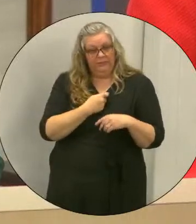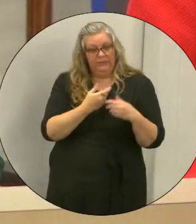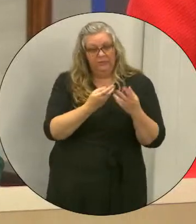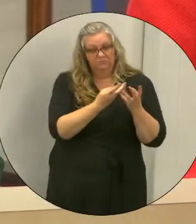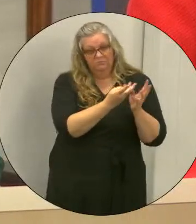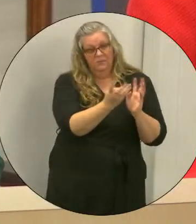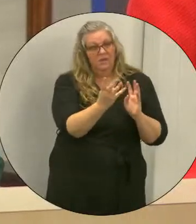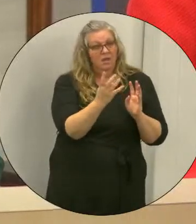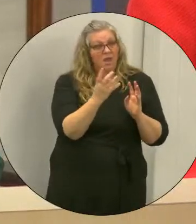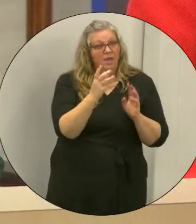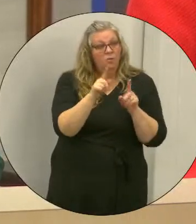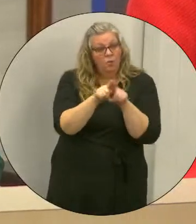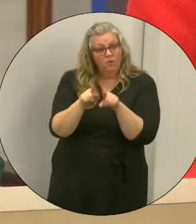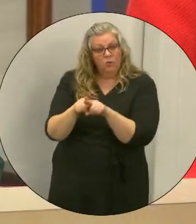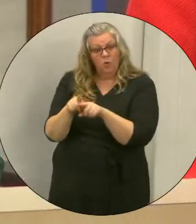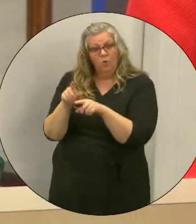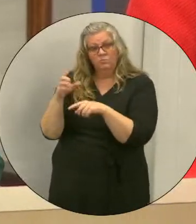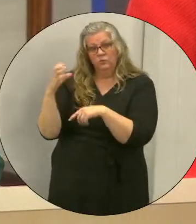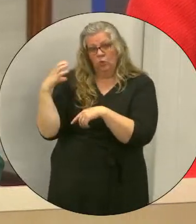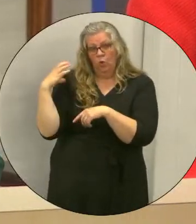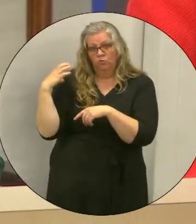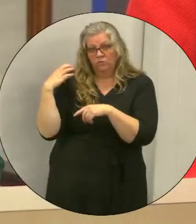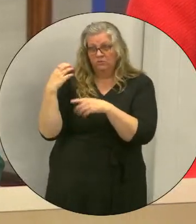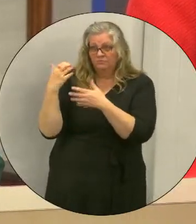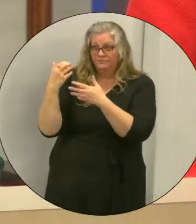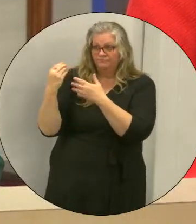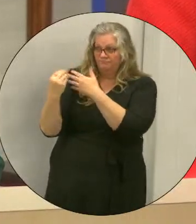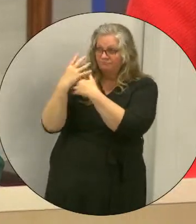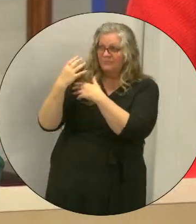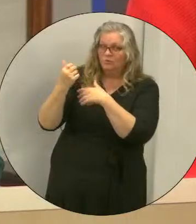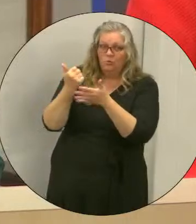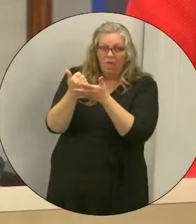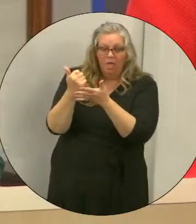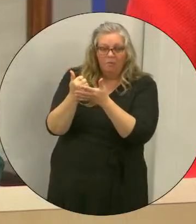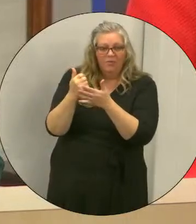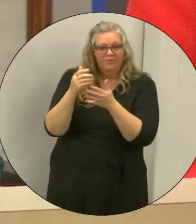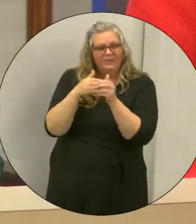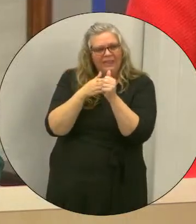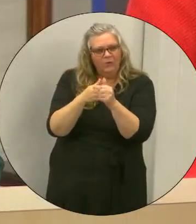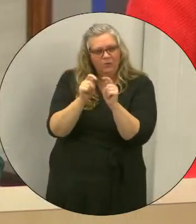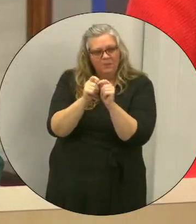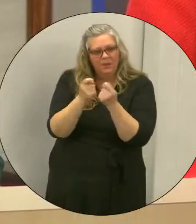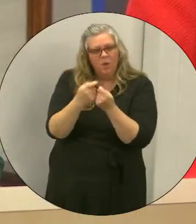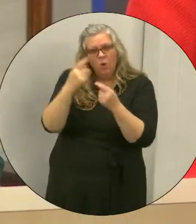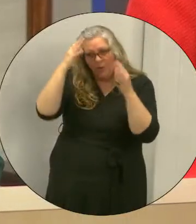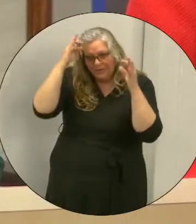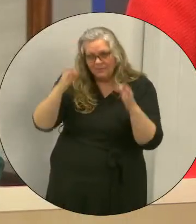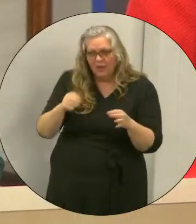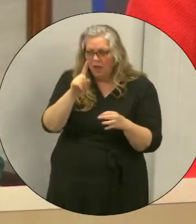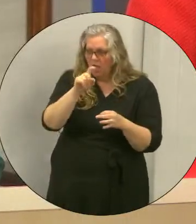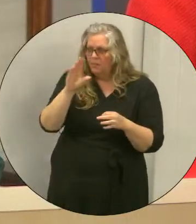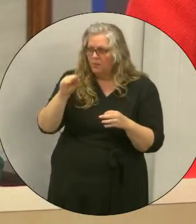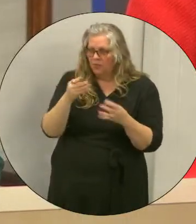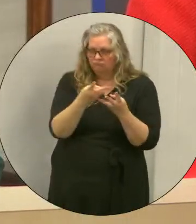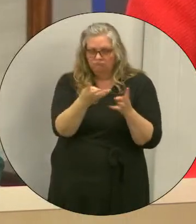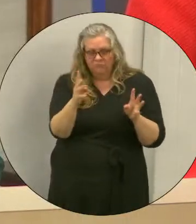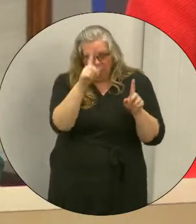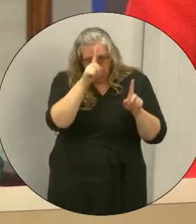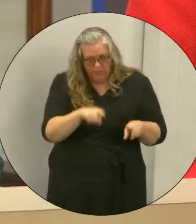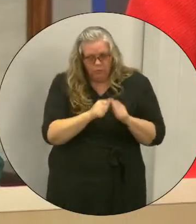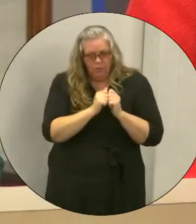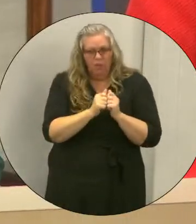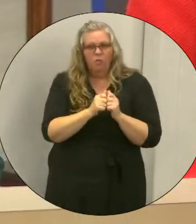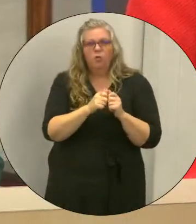as part of the leadership team. And we decided unanimously to be able to go in that direction. And so when I was doing